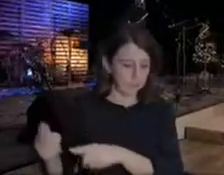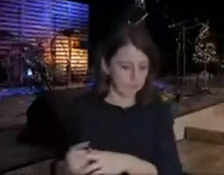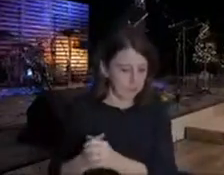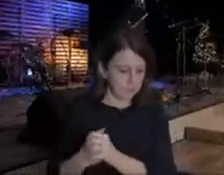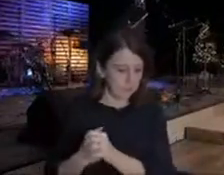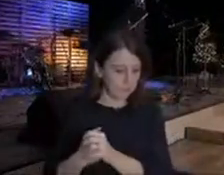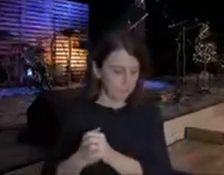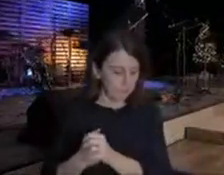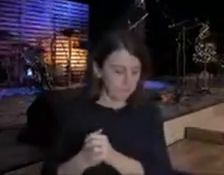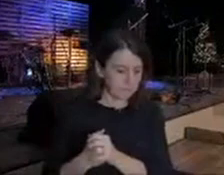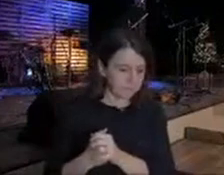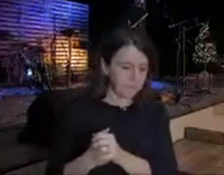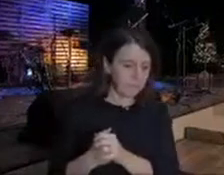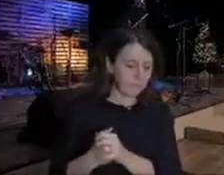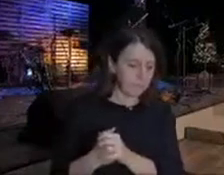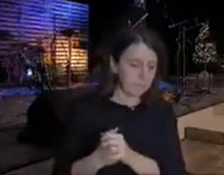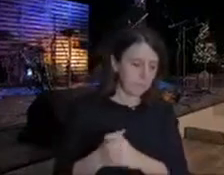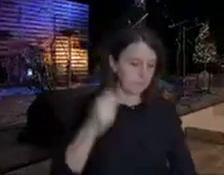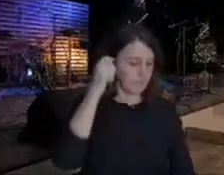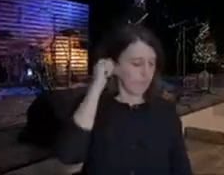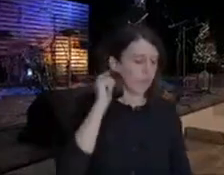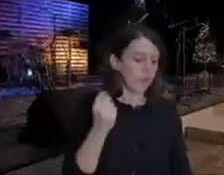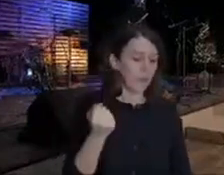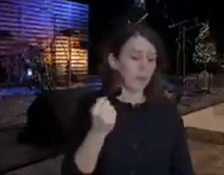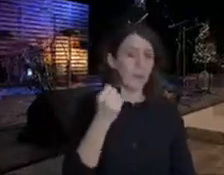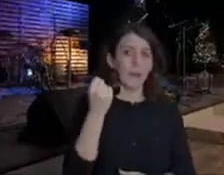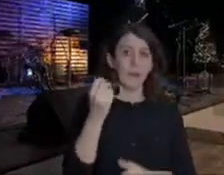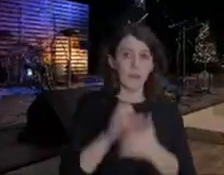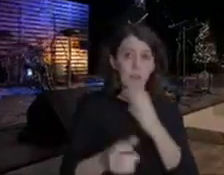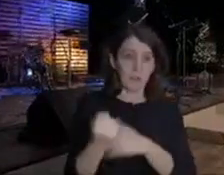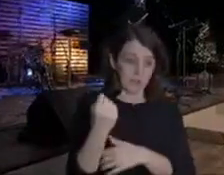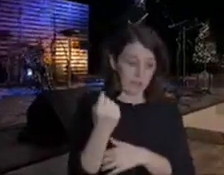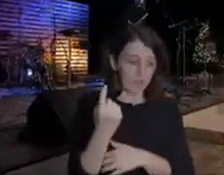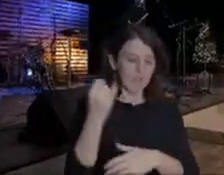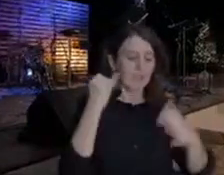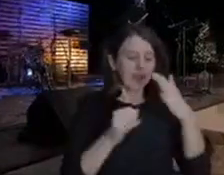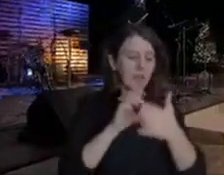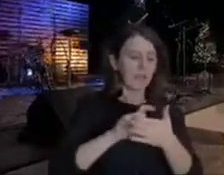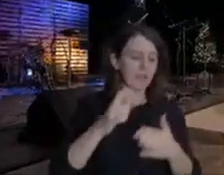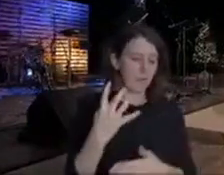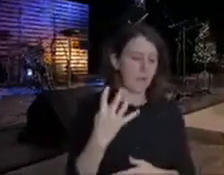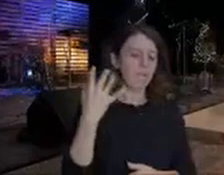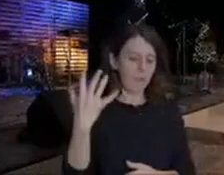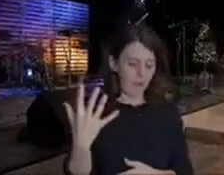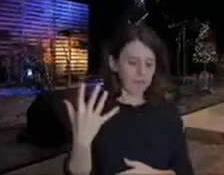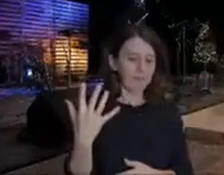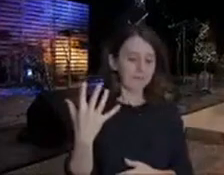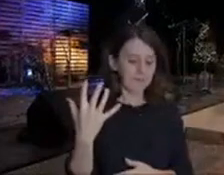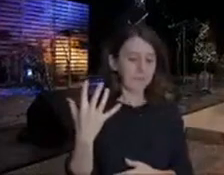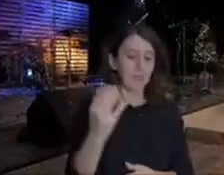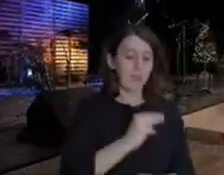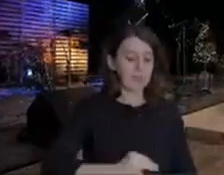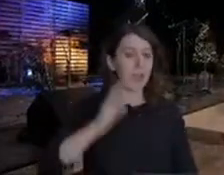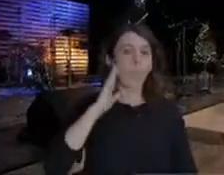So, what else does Isaiah 11 says? The second half of verse 4 into verse 5, Isaiah tells us that the Messiah will be righteous. Right? Verse 5